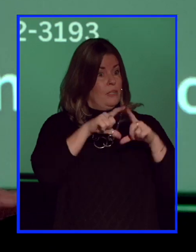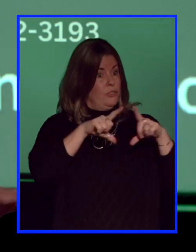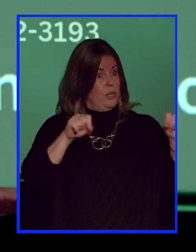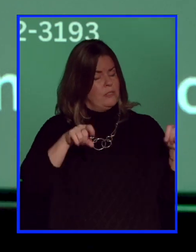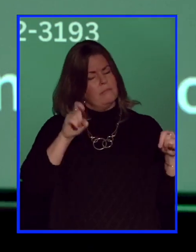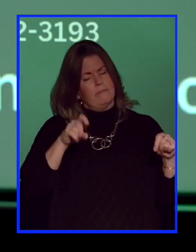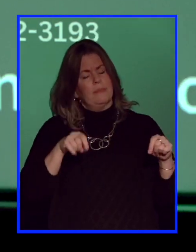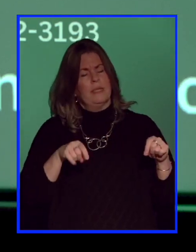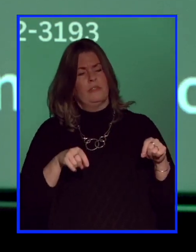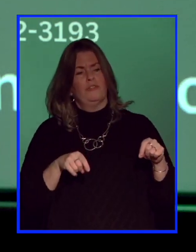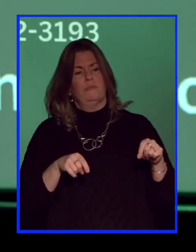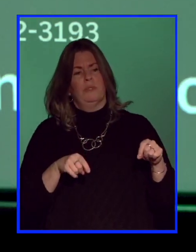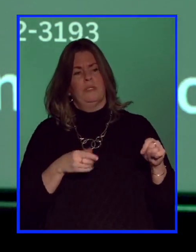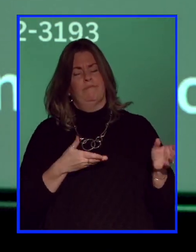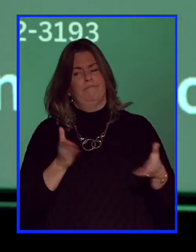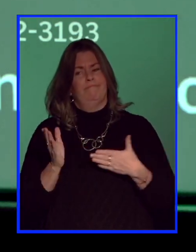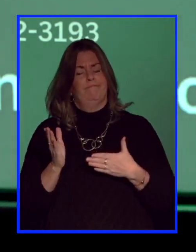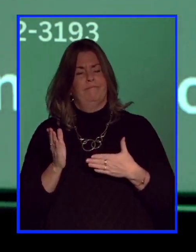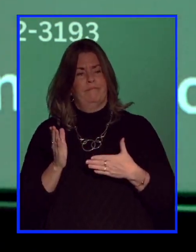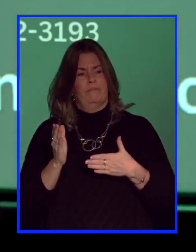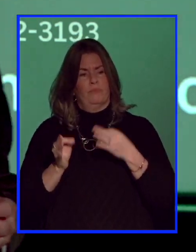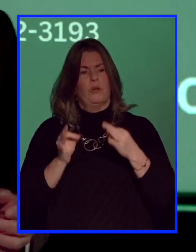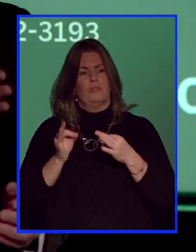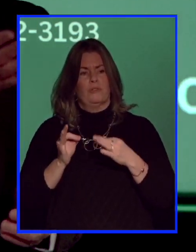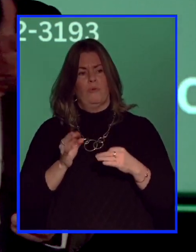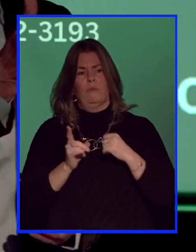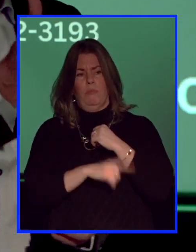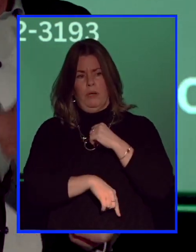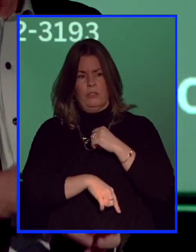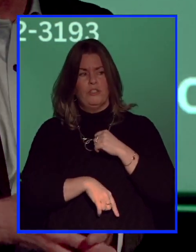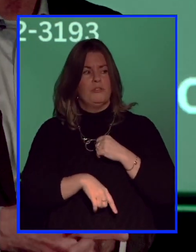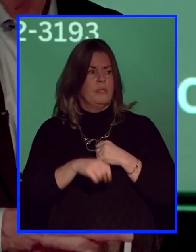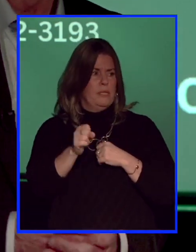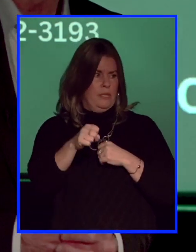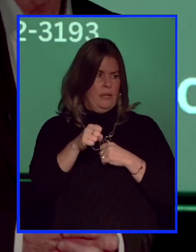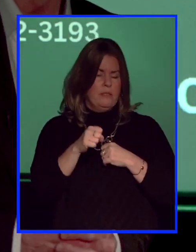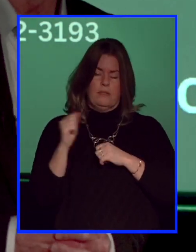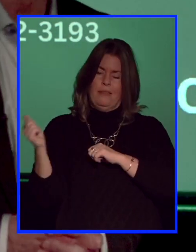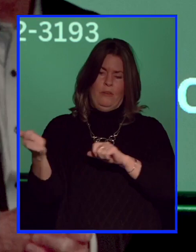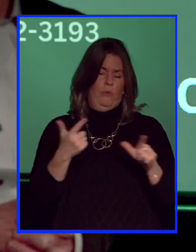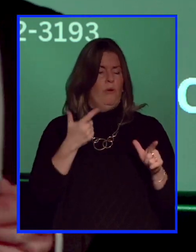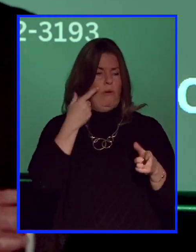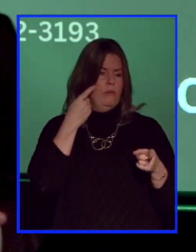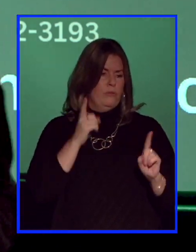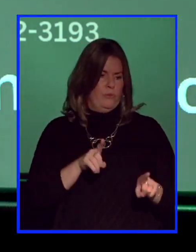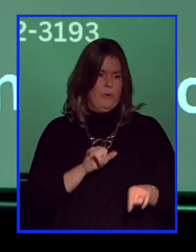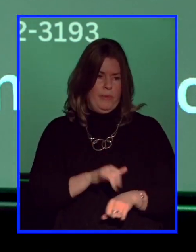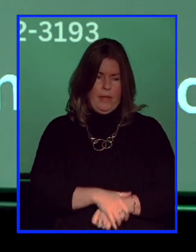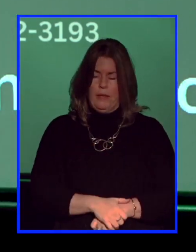and anything that we can get back, we should. So I think all of us, I think, really